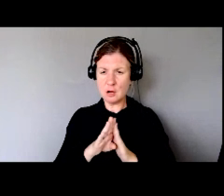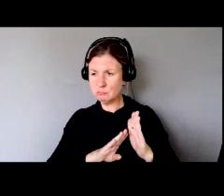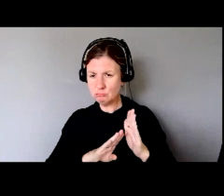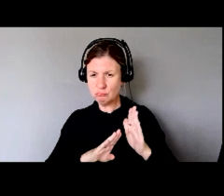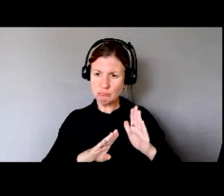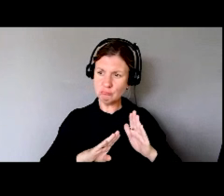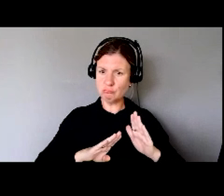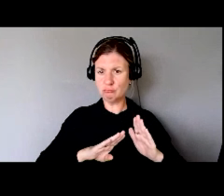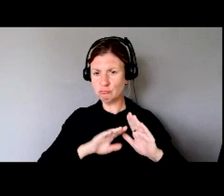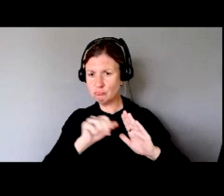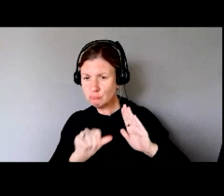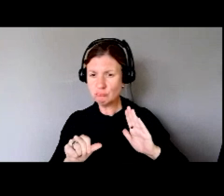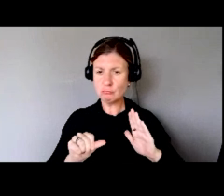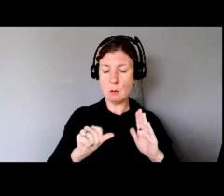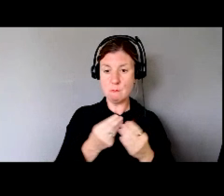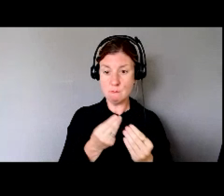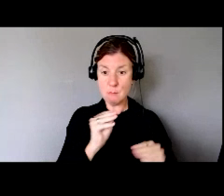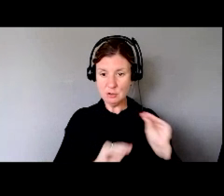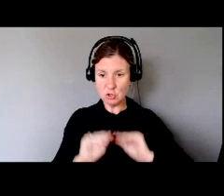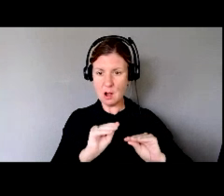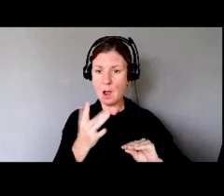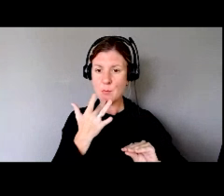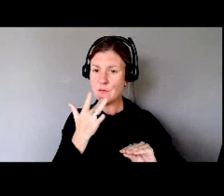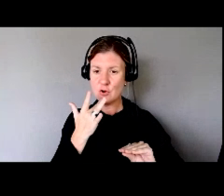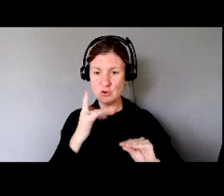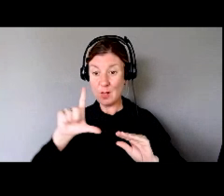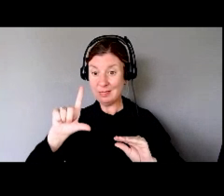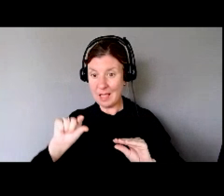towards engagement and research activities instead.